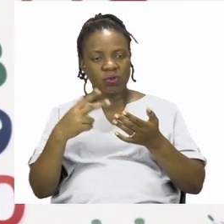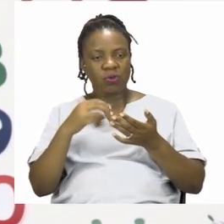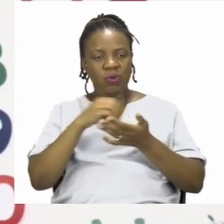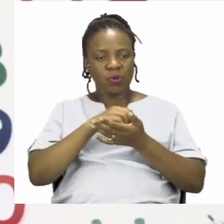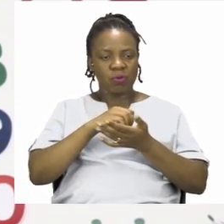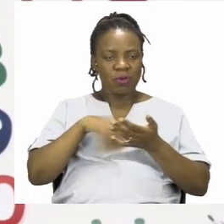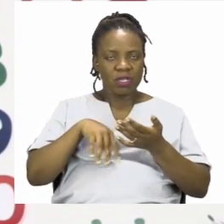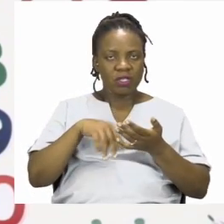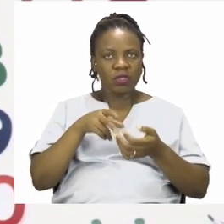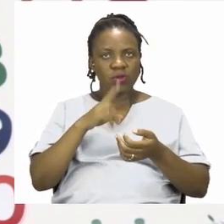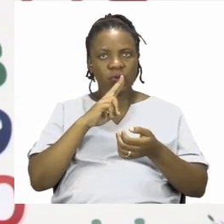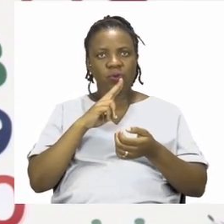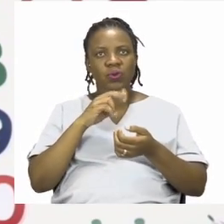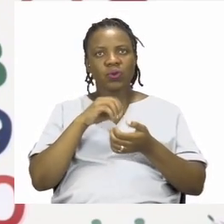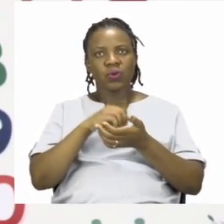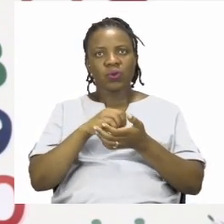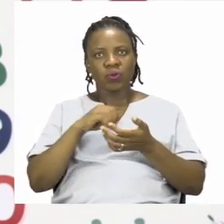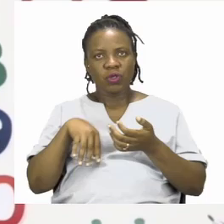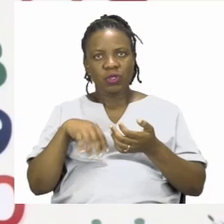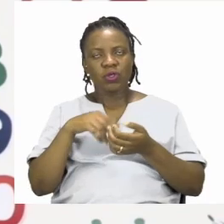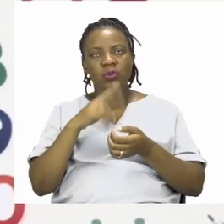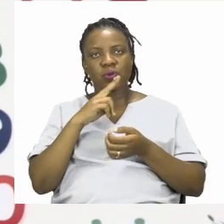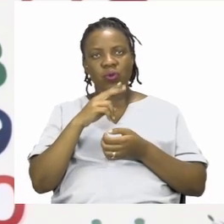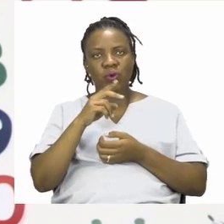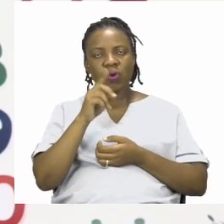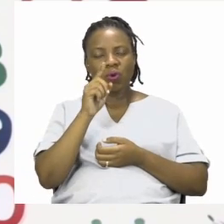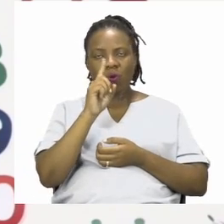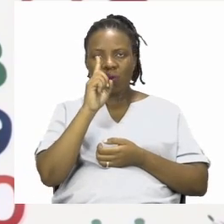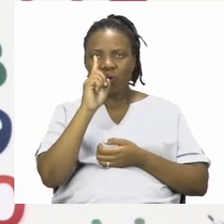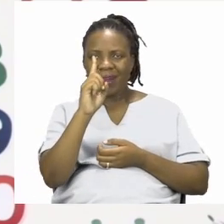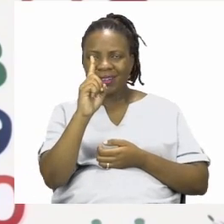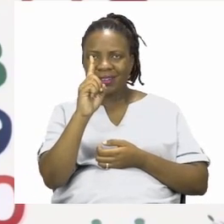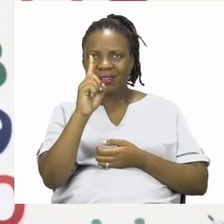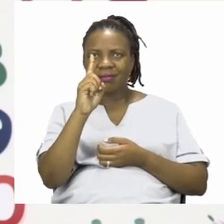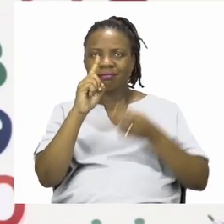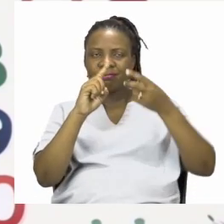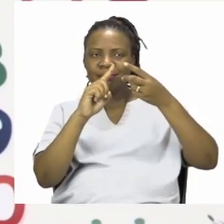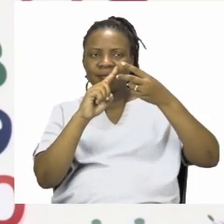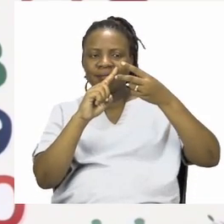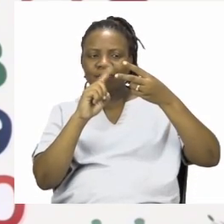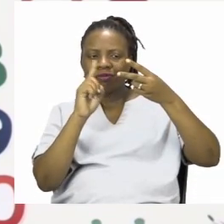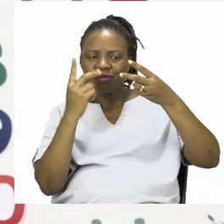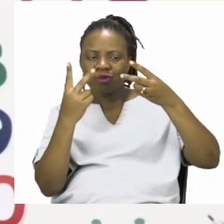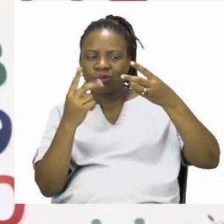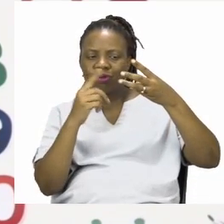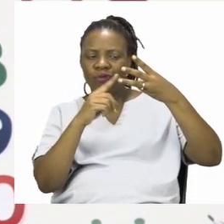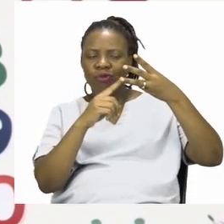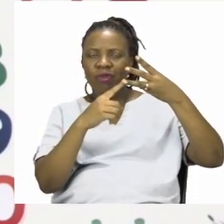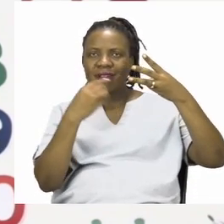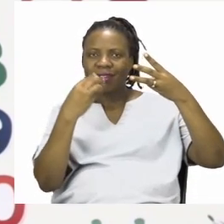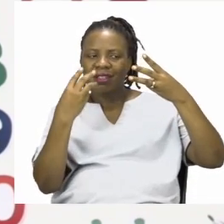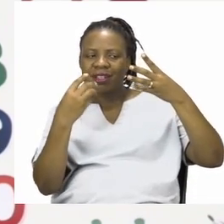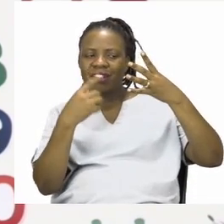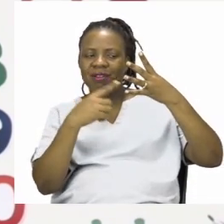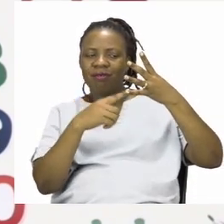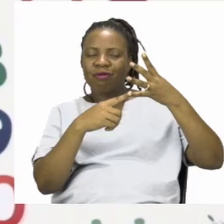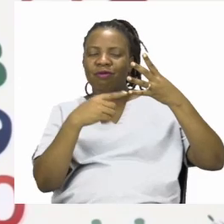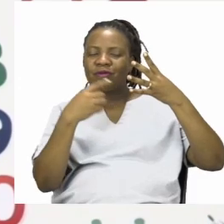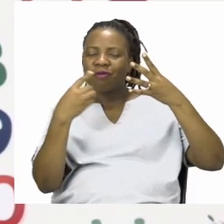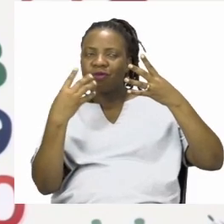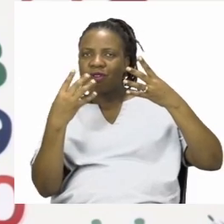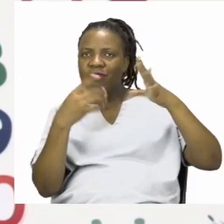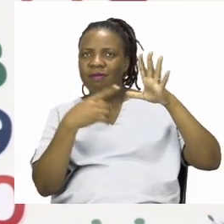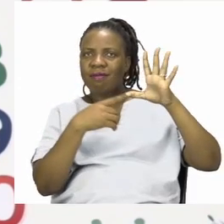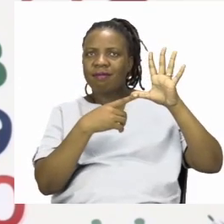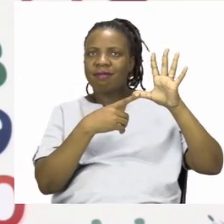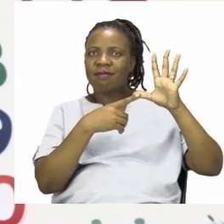now have 1, 2, 3,